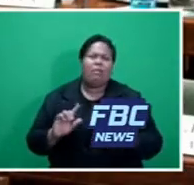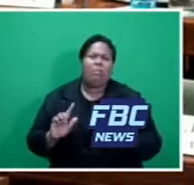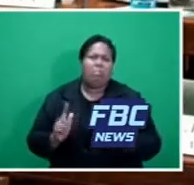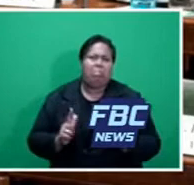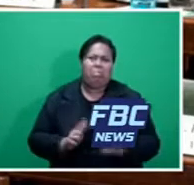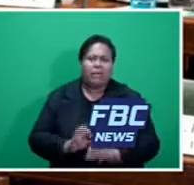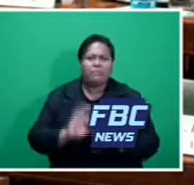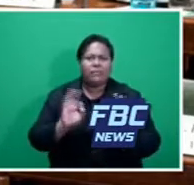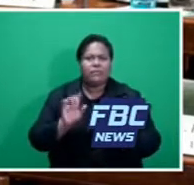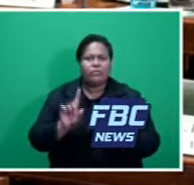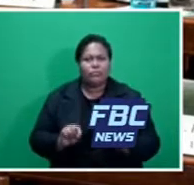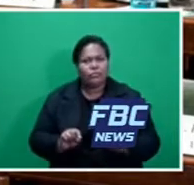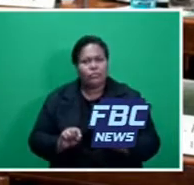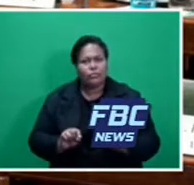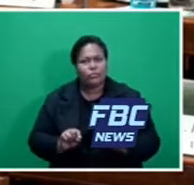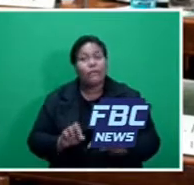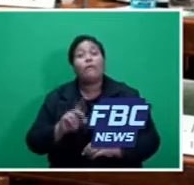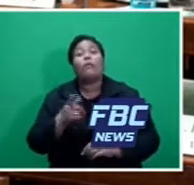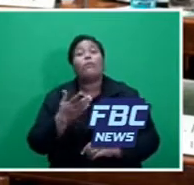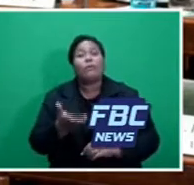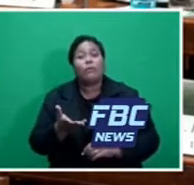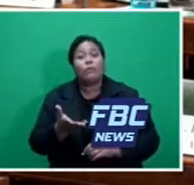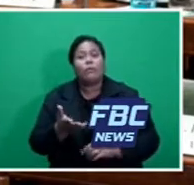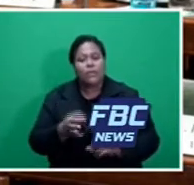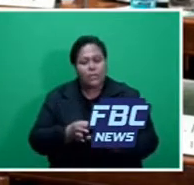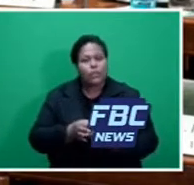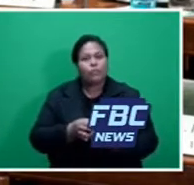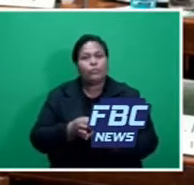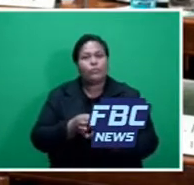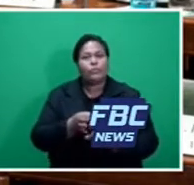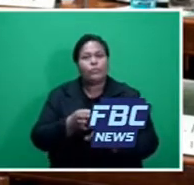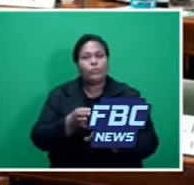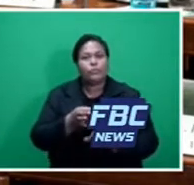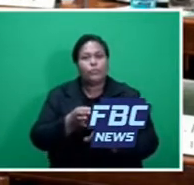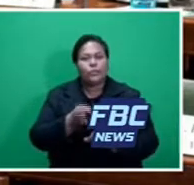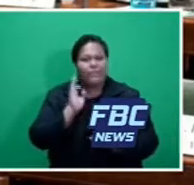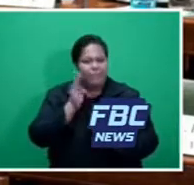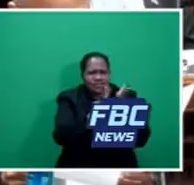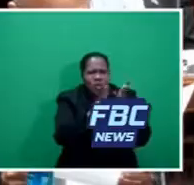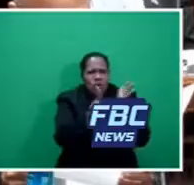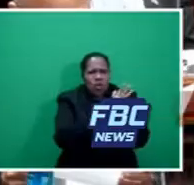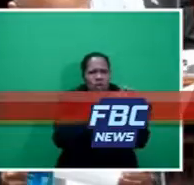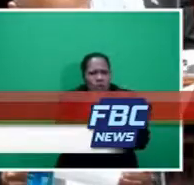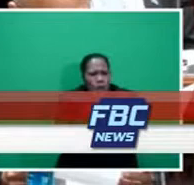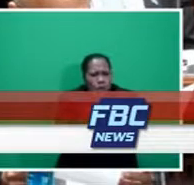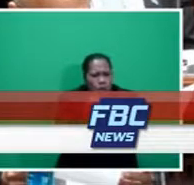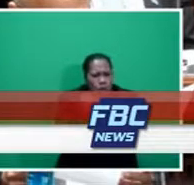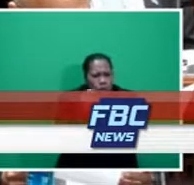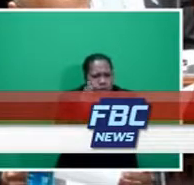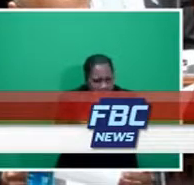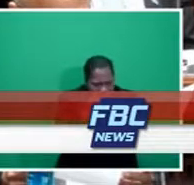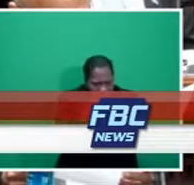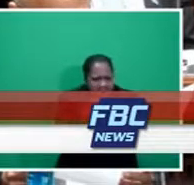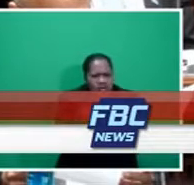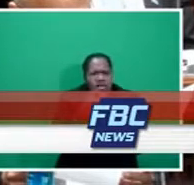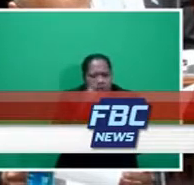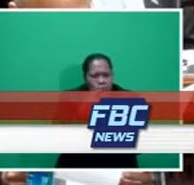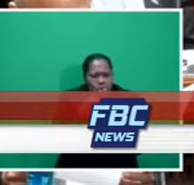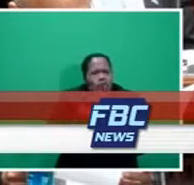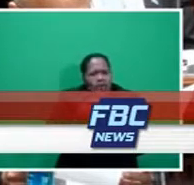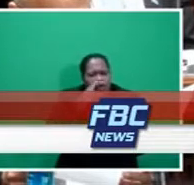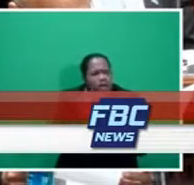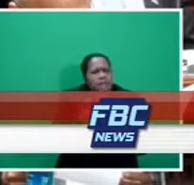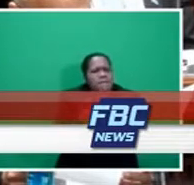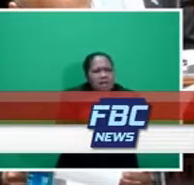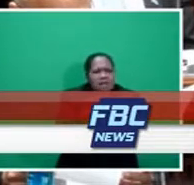at all in regards to the upgrade of the main Suva wharf. But for some reason, they